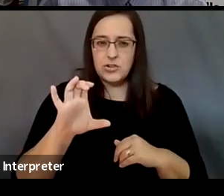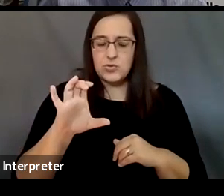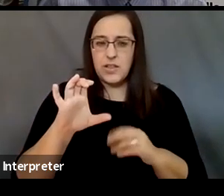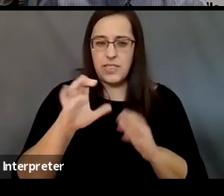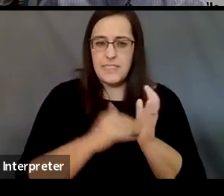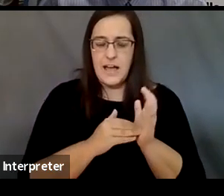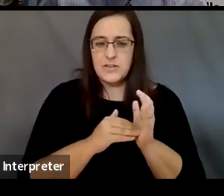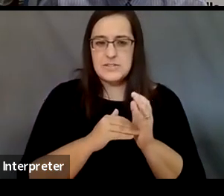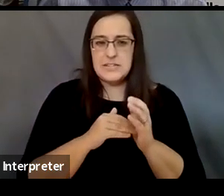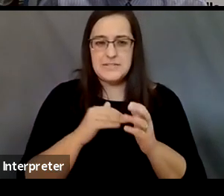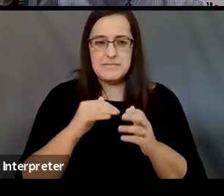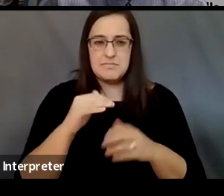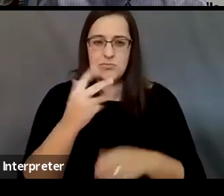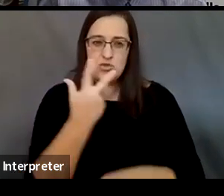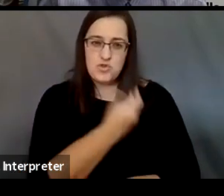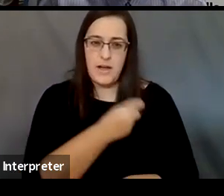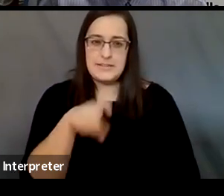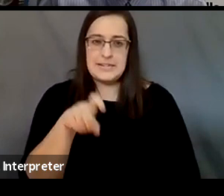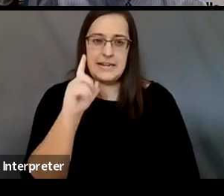for vaccinations?